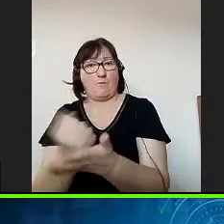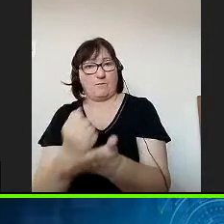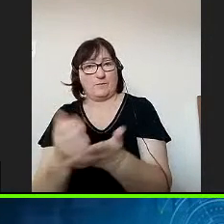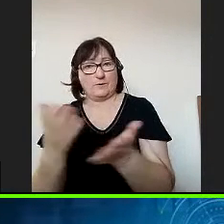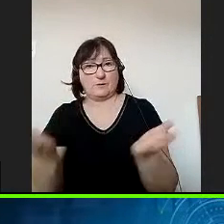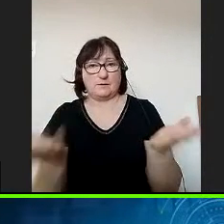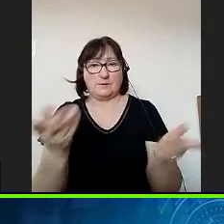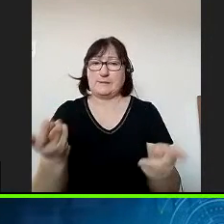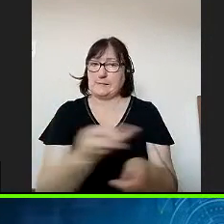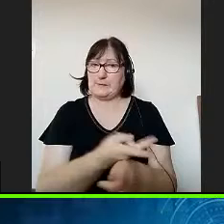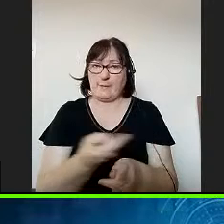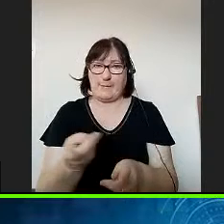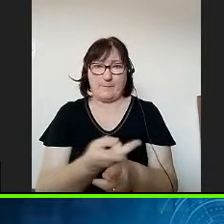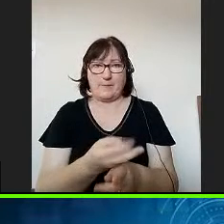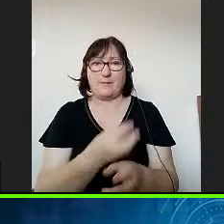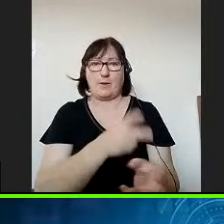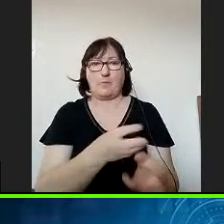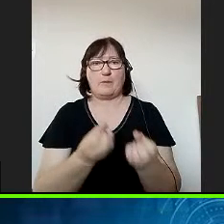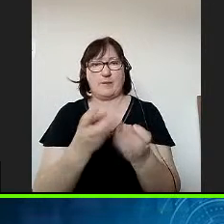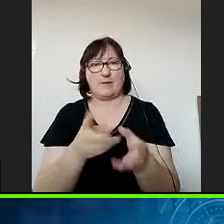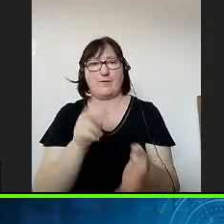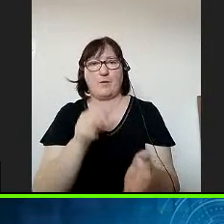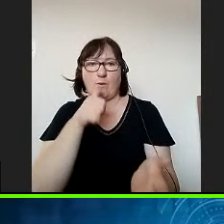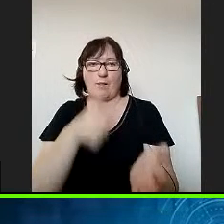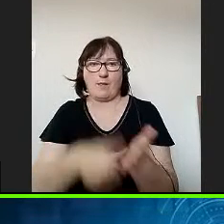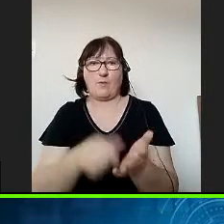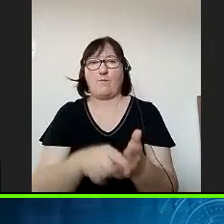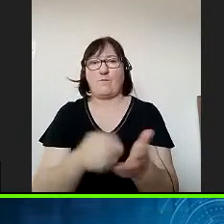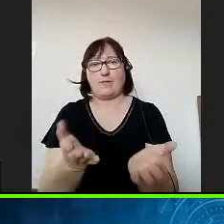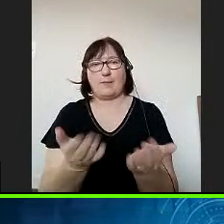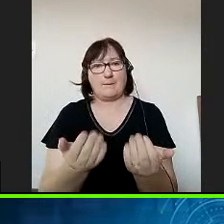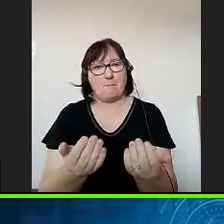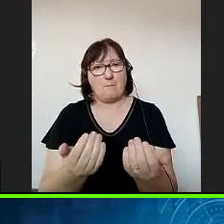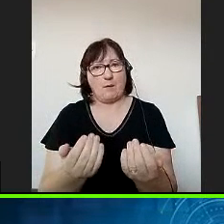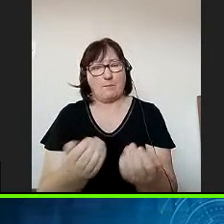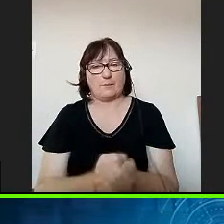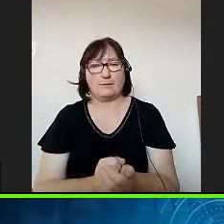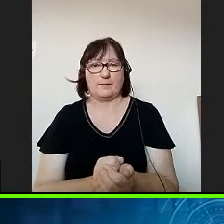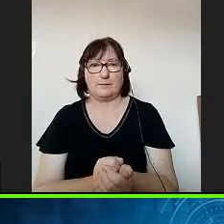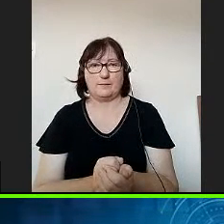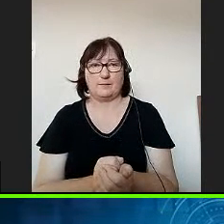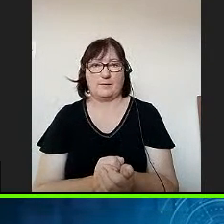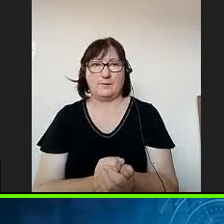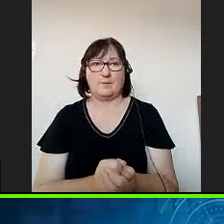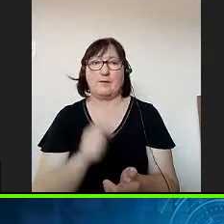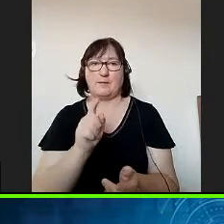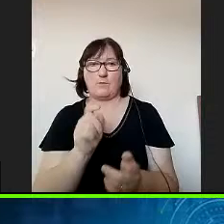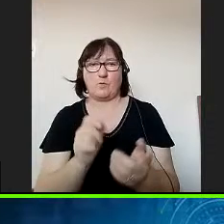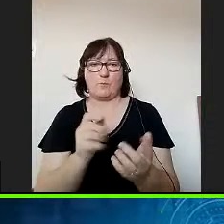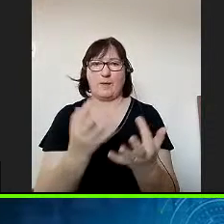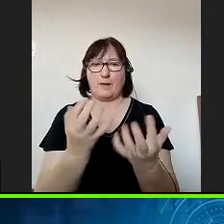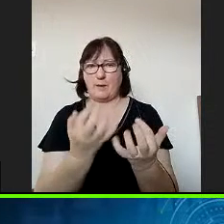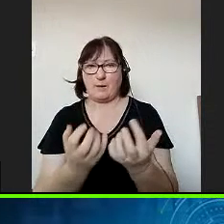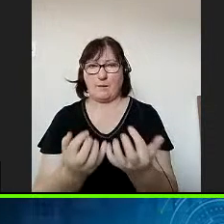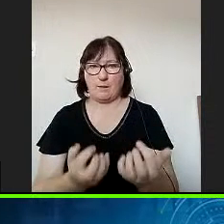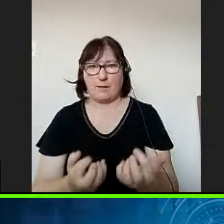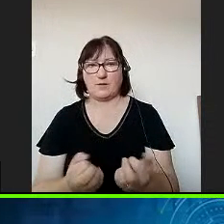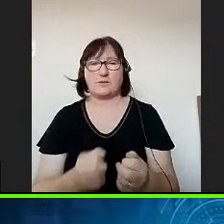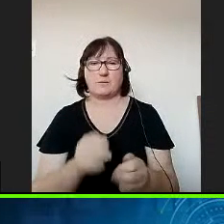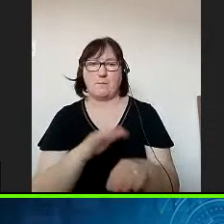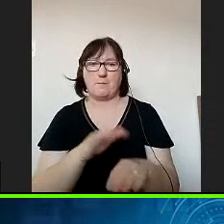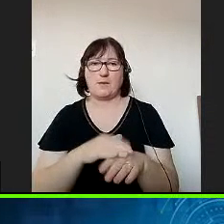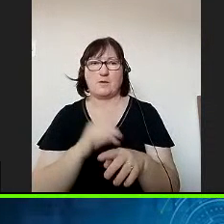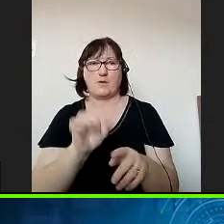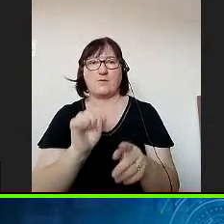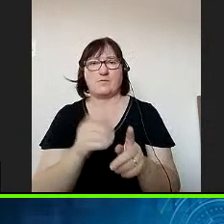and give you a letter of demand, and that would be a calculation based on if the duty is